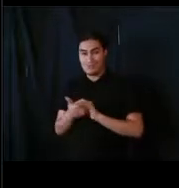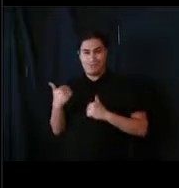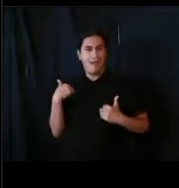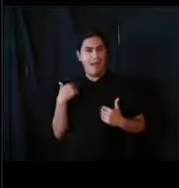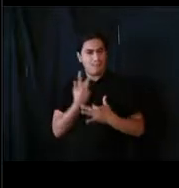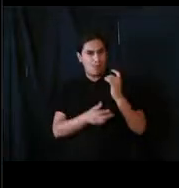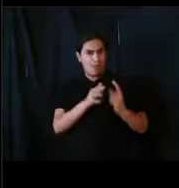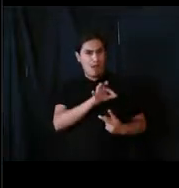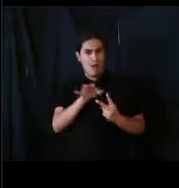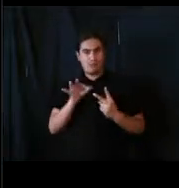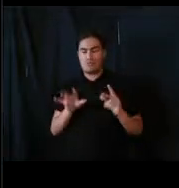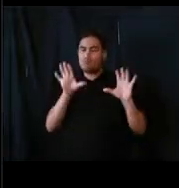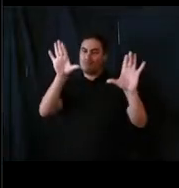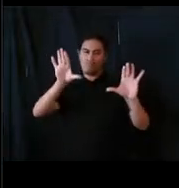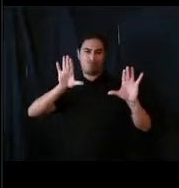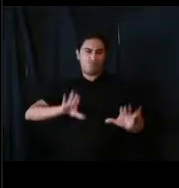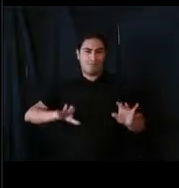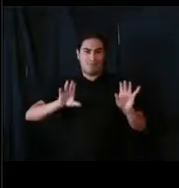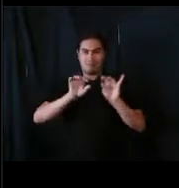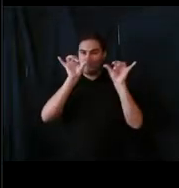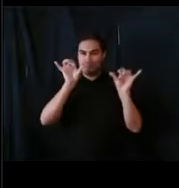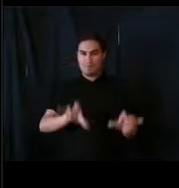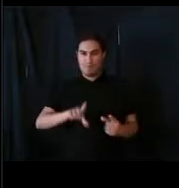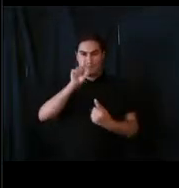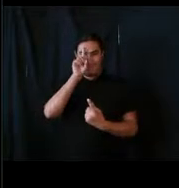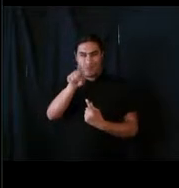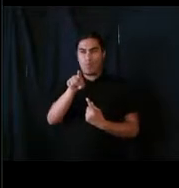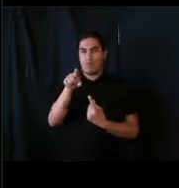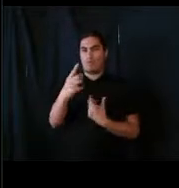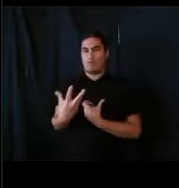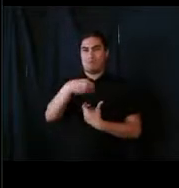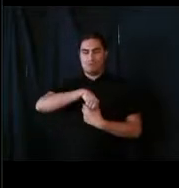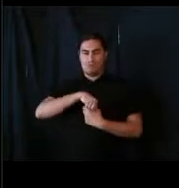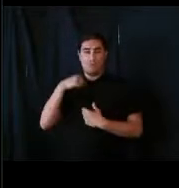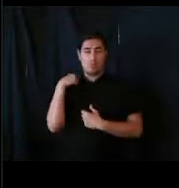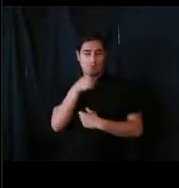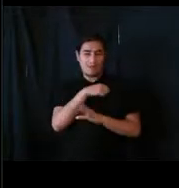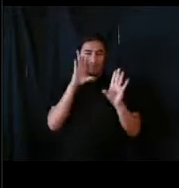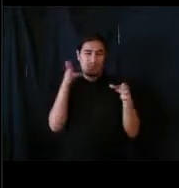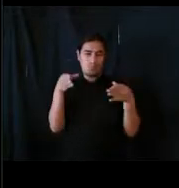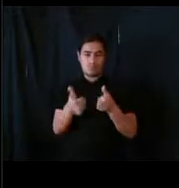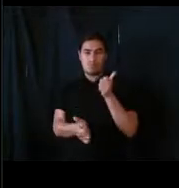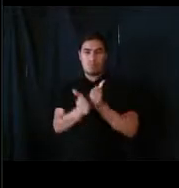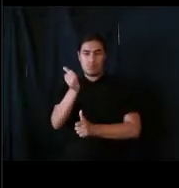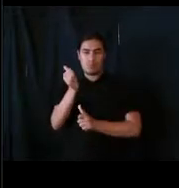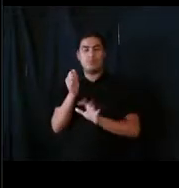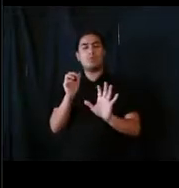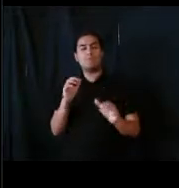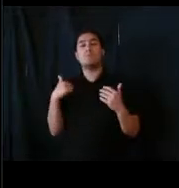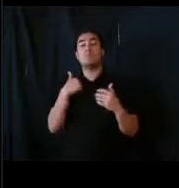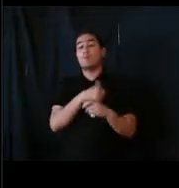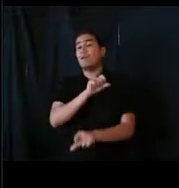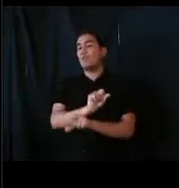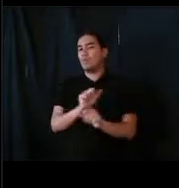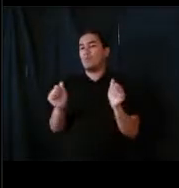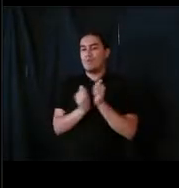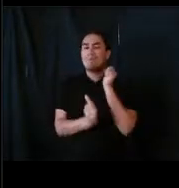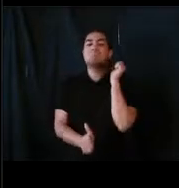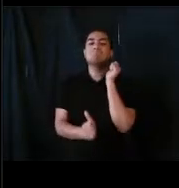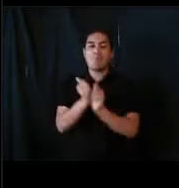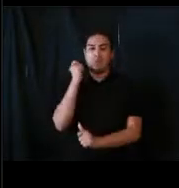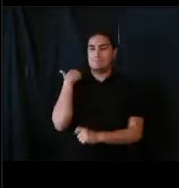dynamic to facilitate community participation we work with primarily spanish-speaking communities in kern